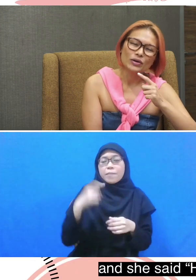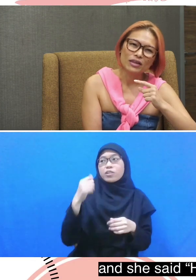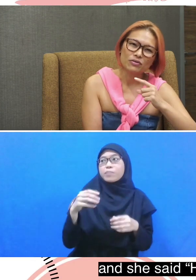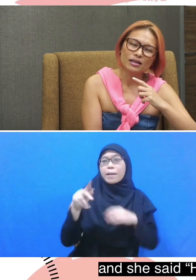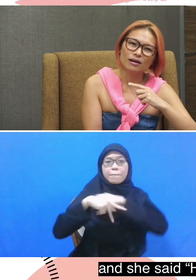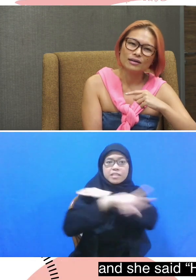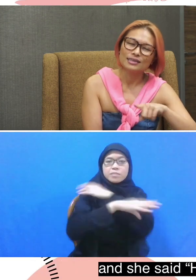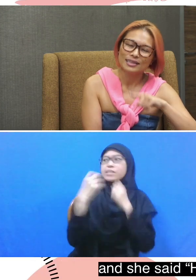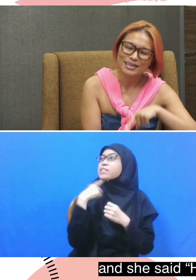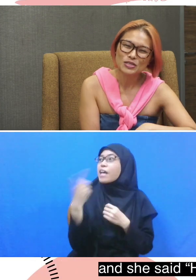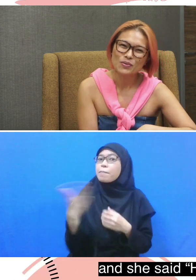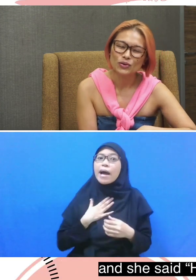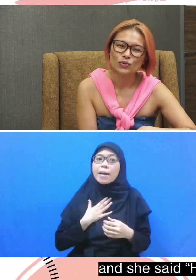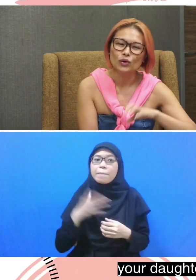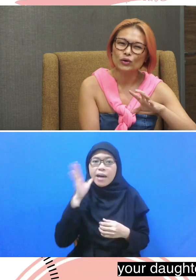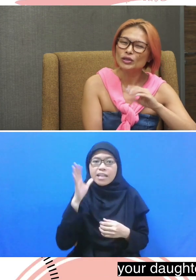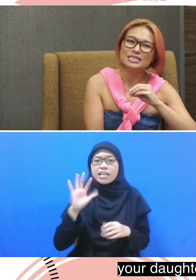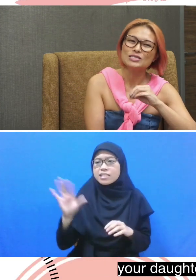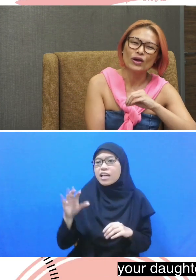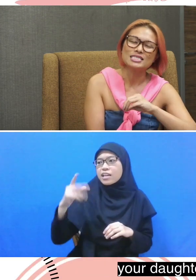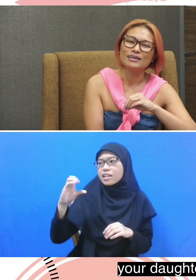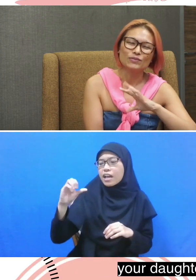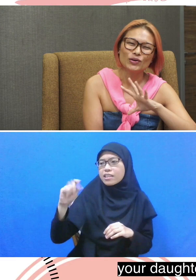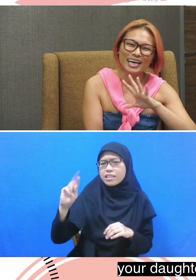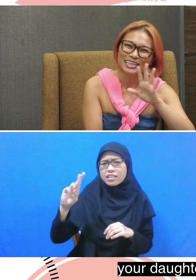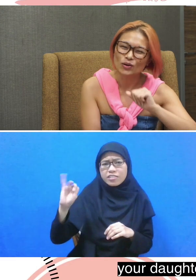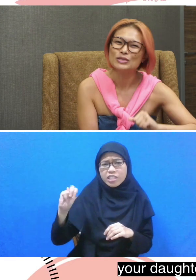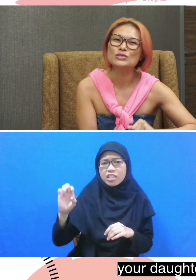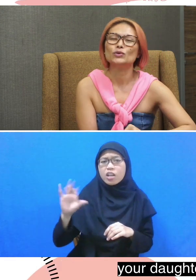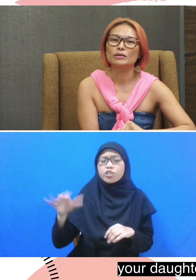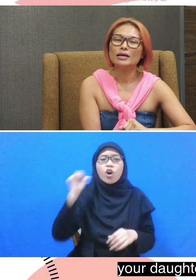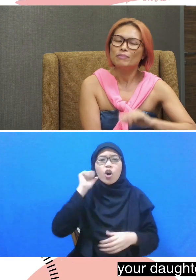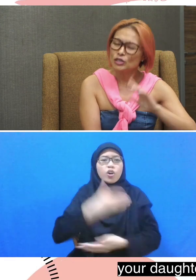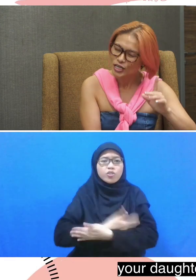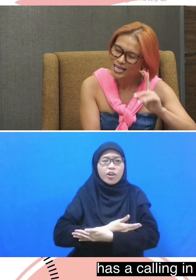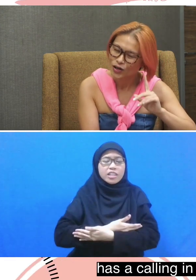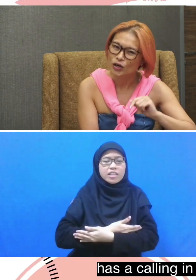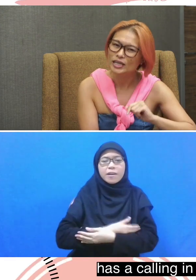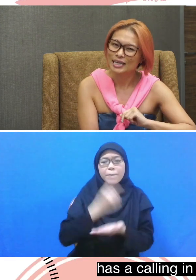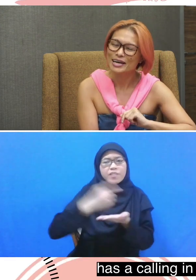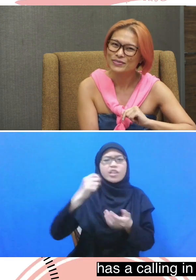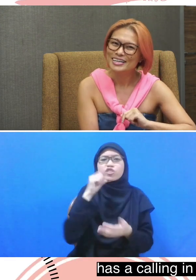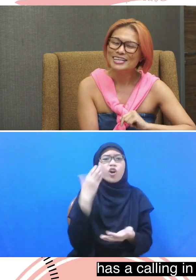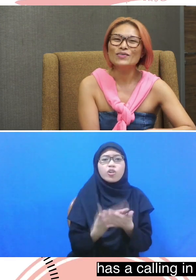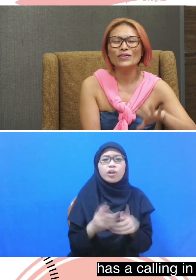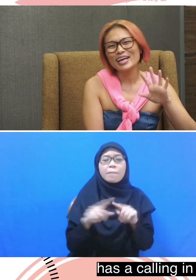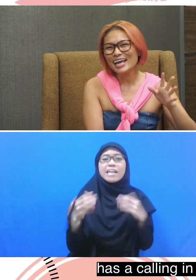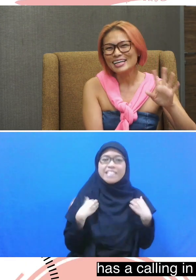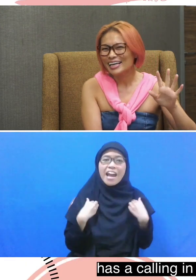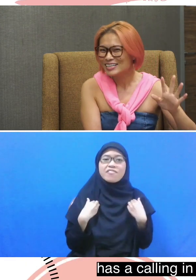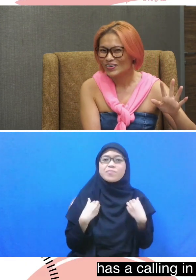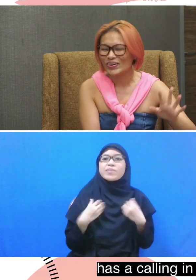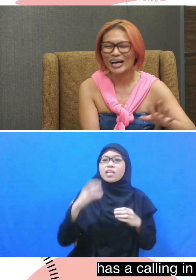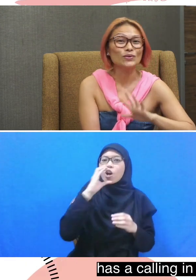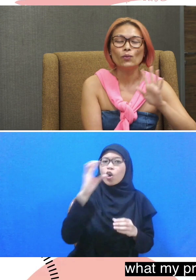"Hey, you know, Catherine, let me share with you. Your daughter's grades will likely not be so good, but she has a calling in life." So from